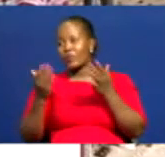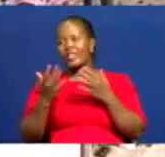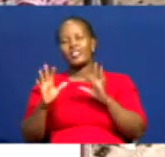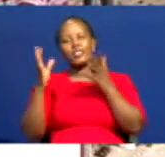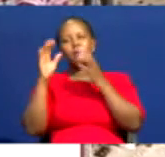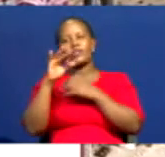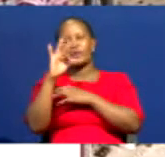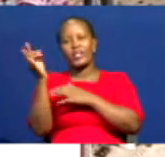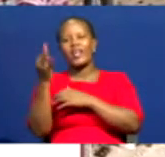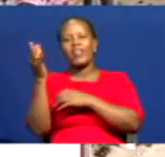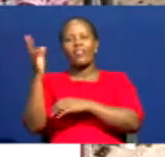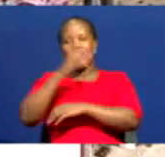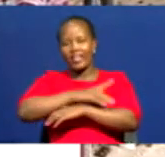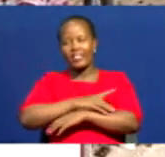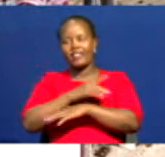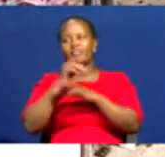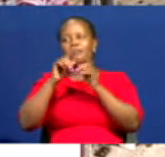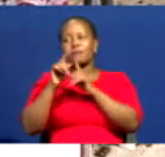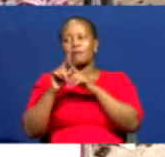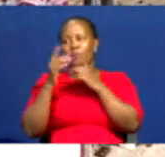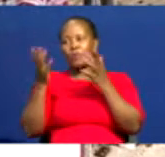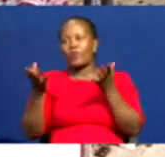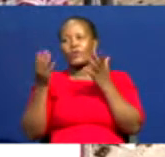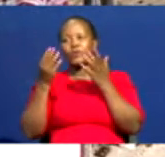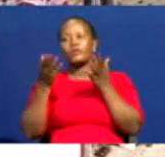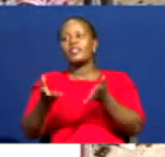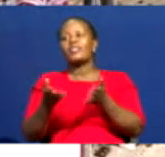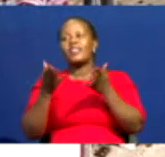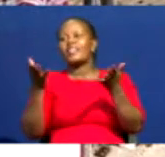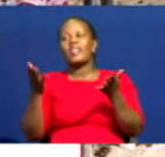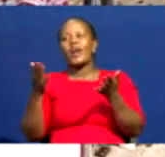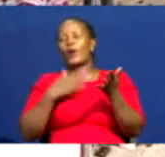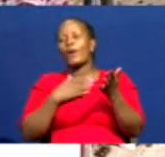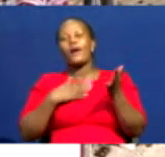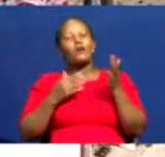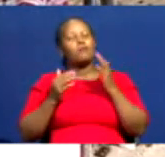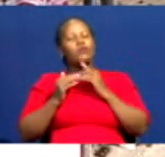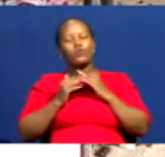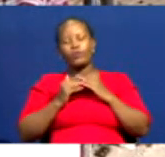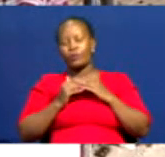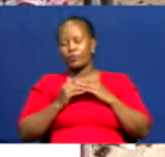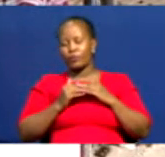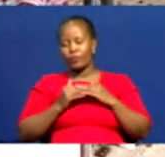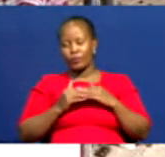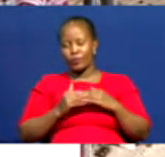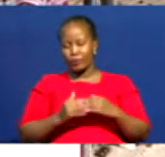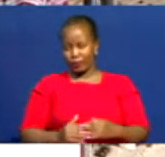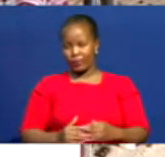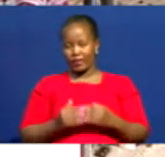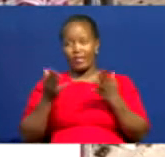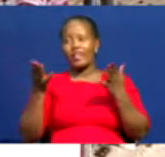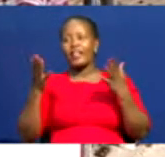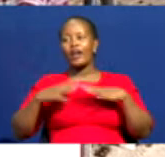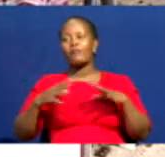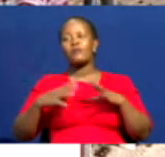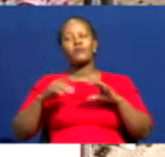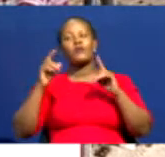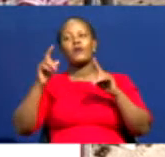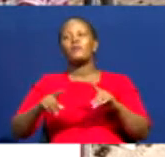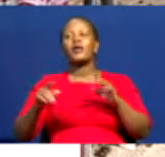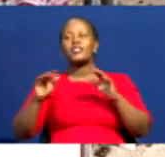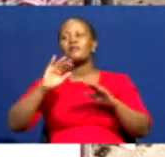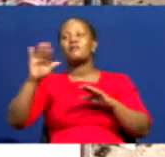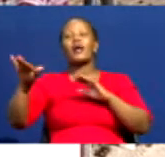that day, and I think now I'm a bit relaxed, only that we need to return our people back to